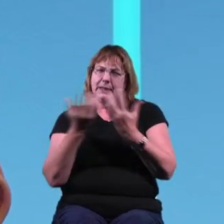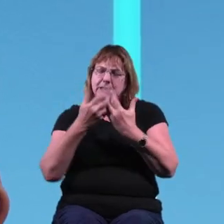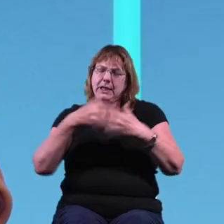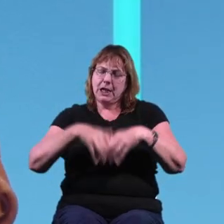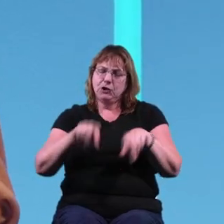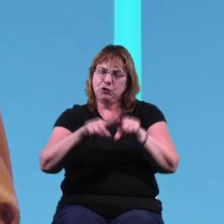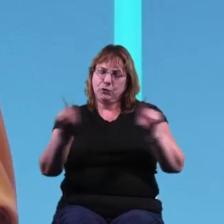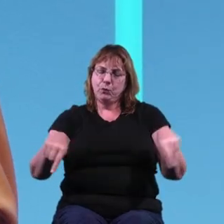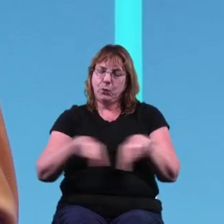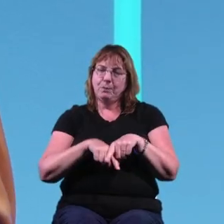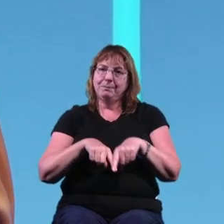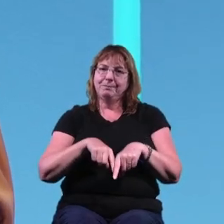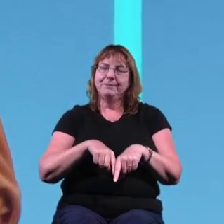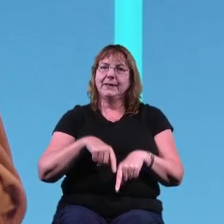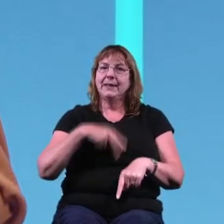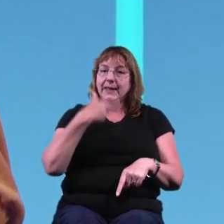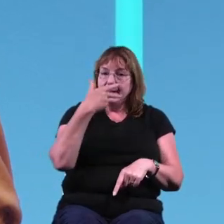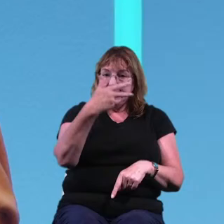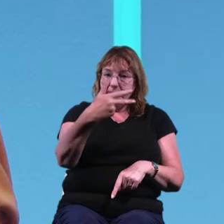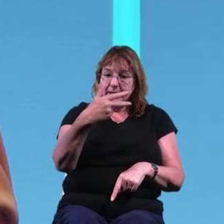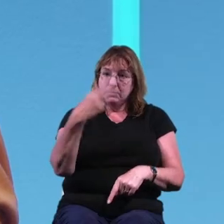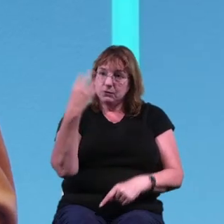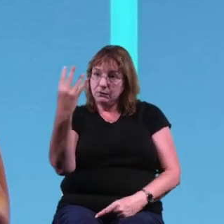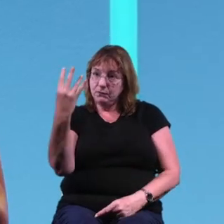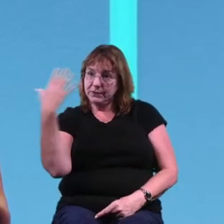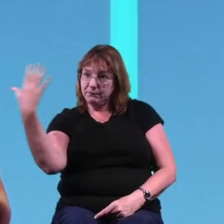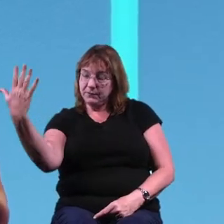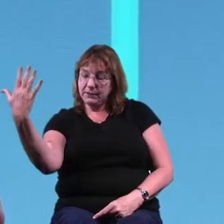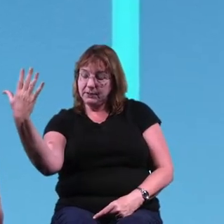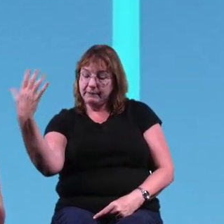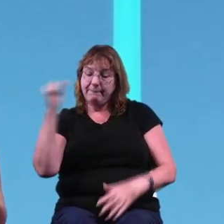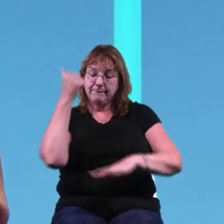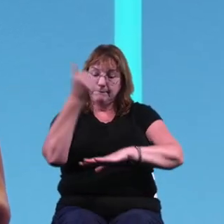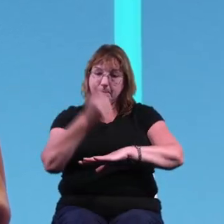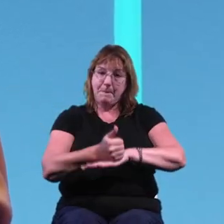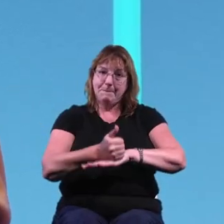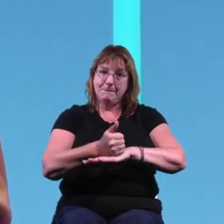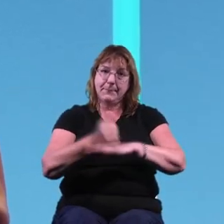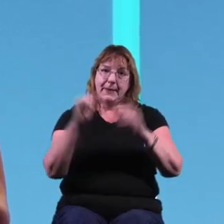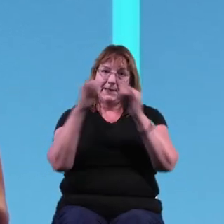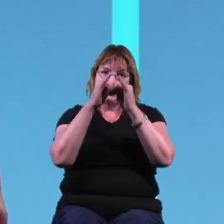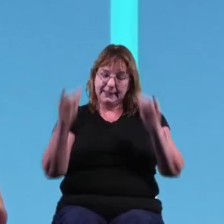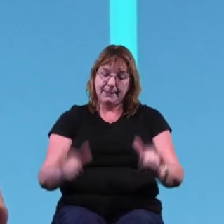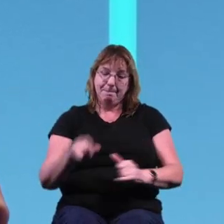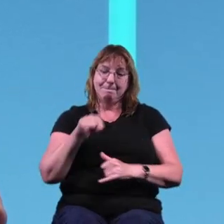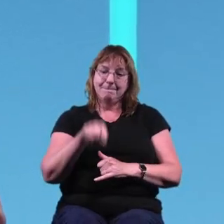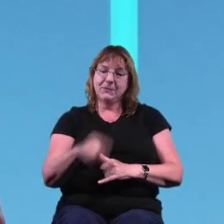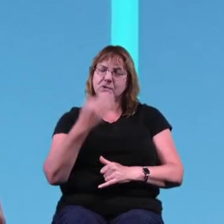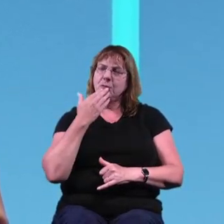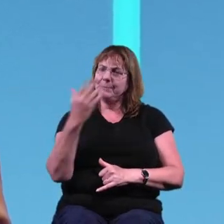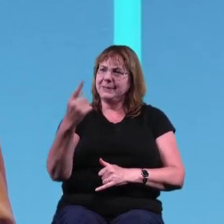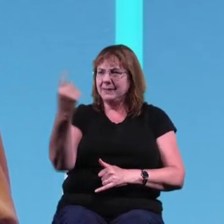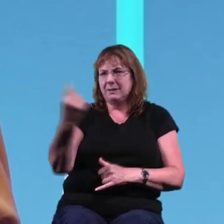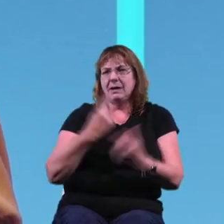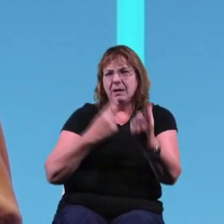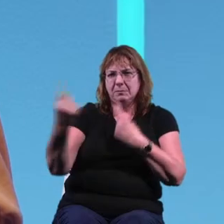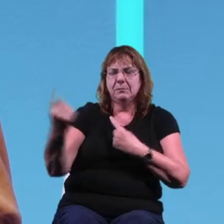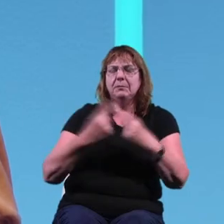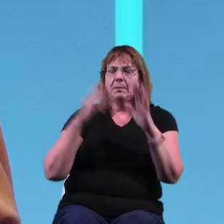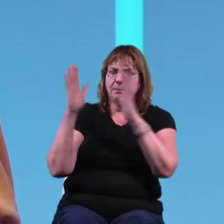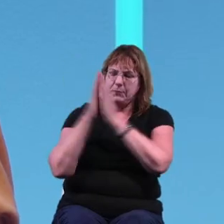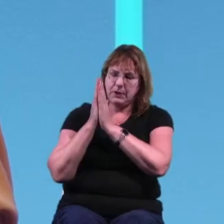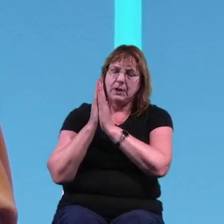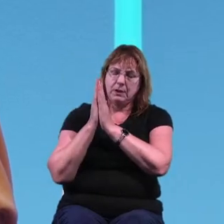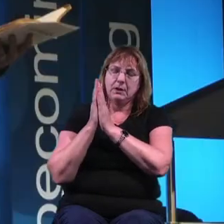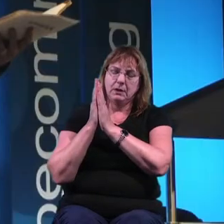at 8:45 a.m. at Base Camp. So please do join us in prayer each morning. We've had a